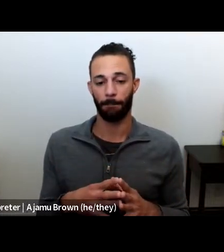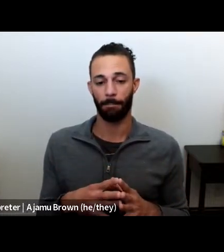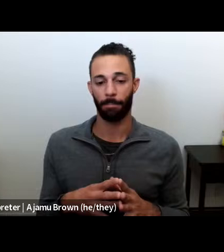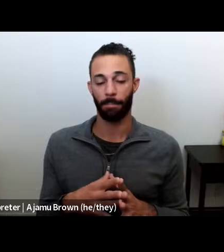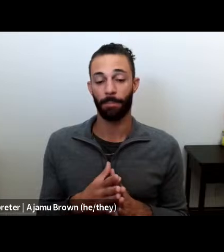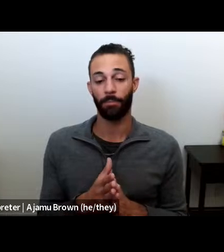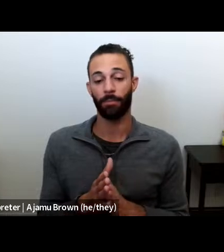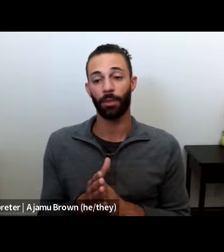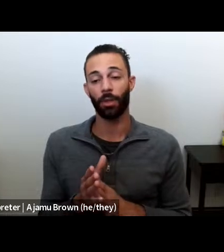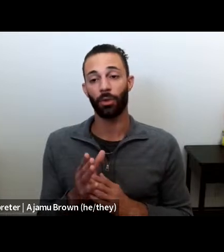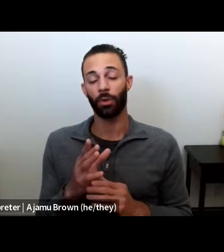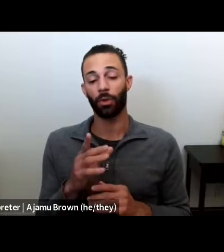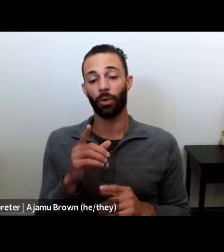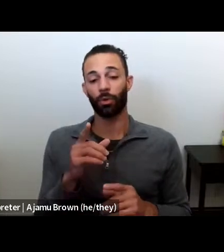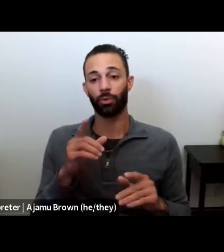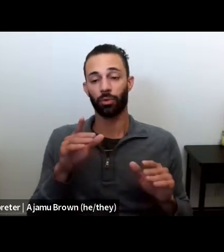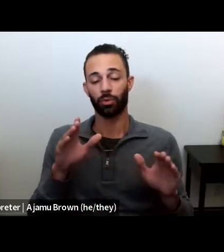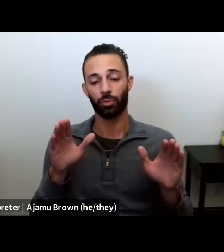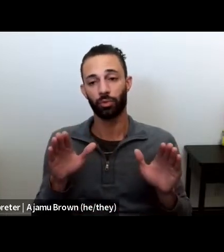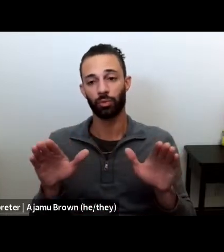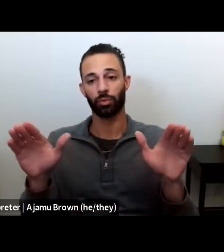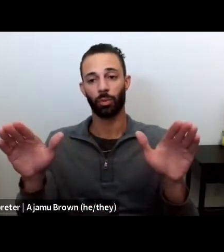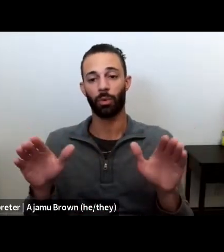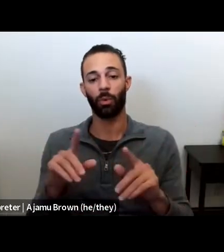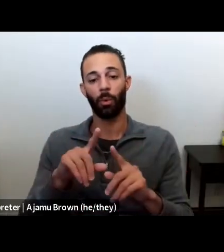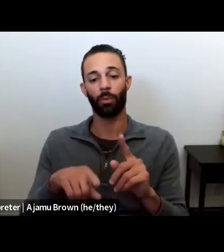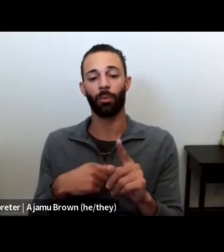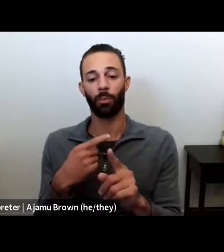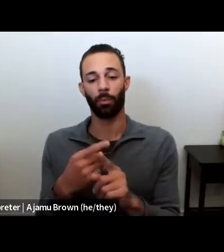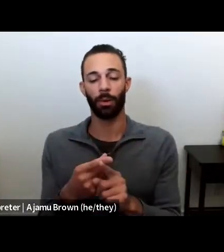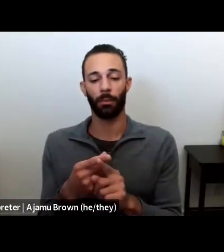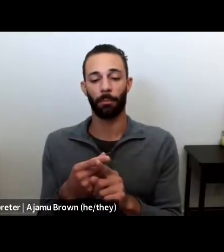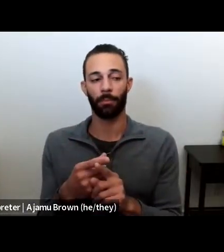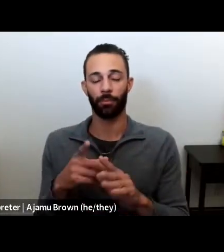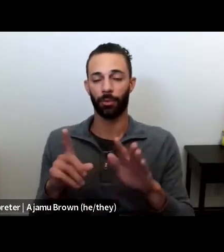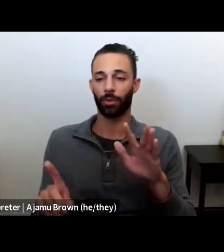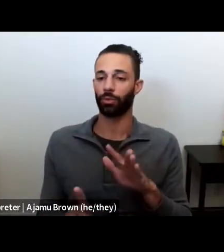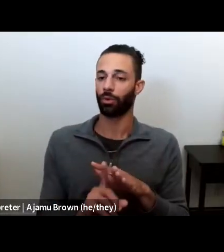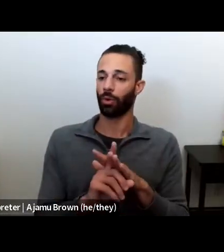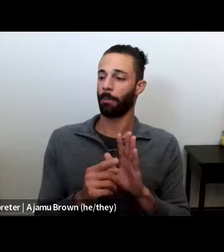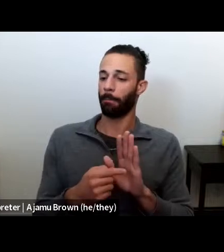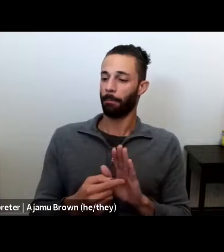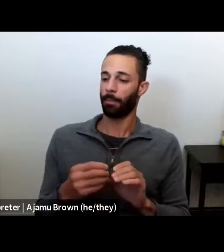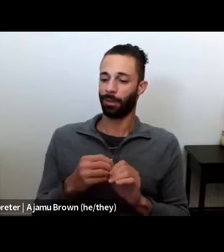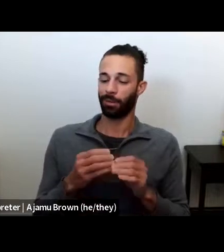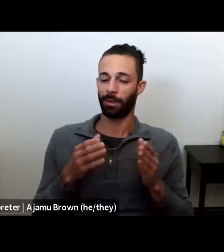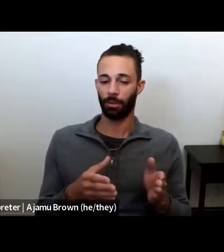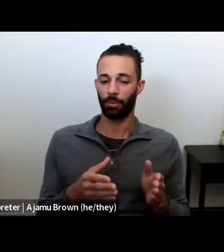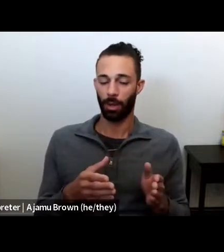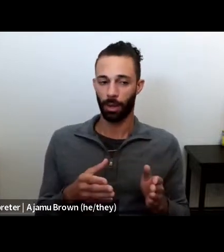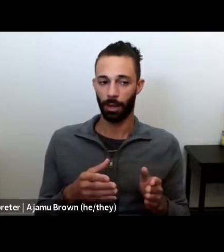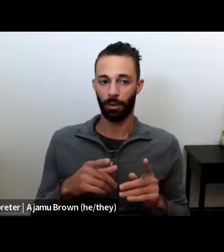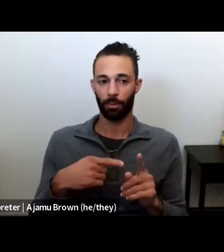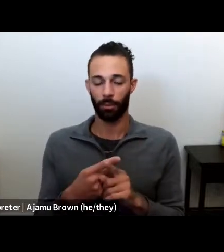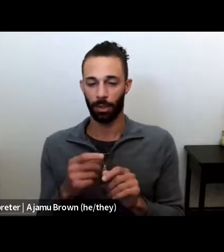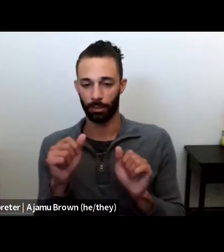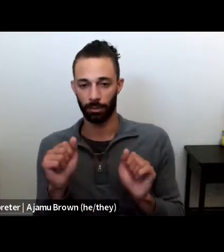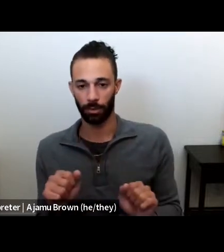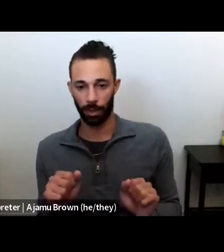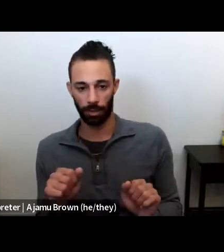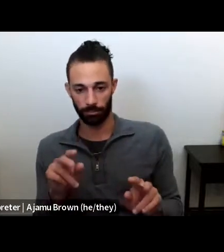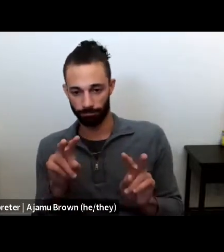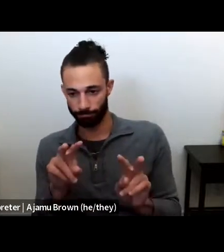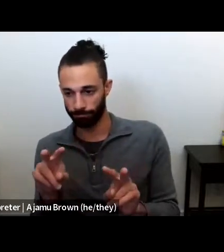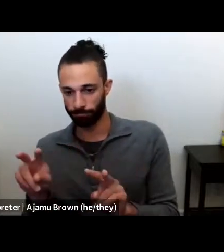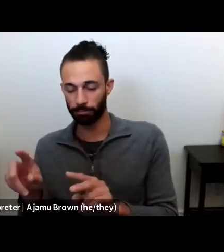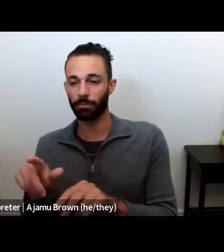you soar when you show up in a way where you can observe something long enough